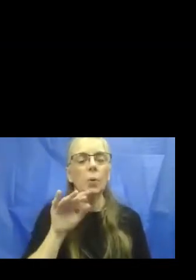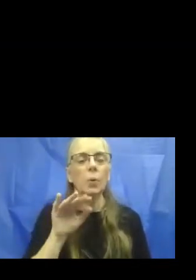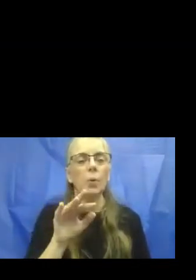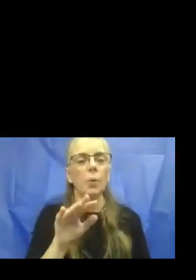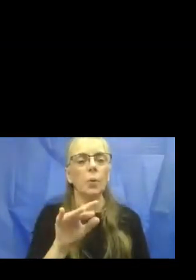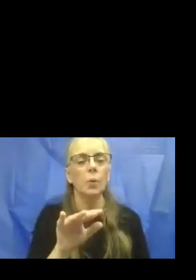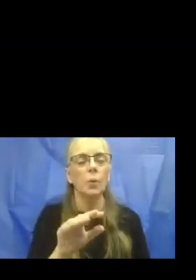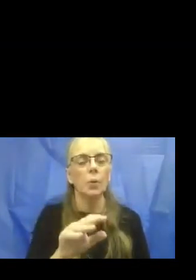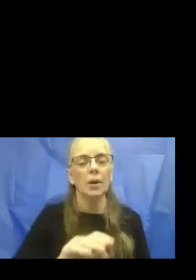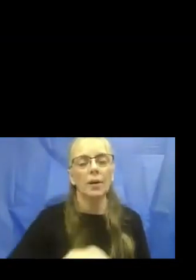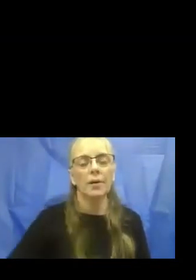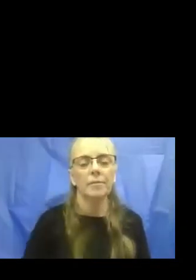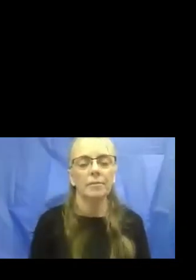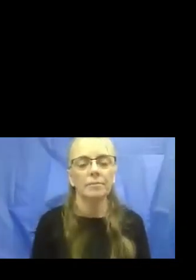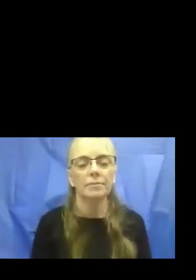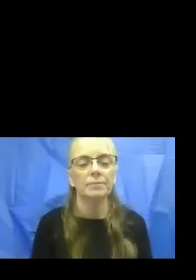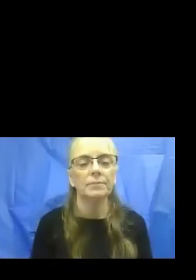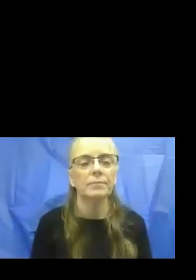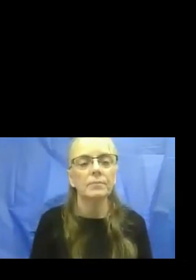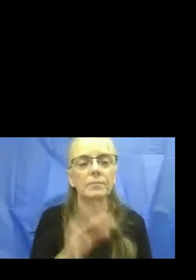I breathe in.